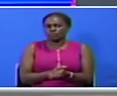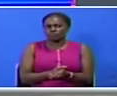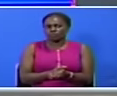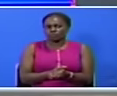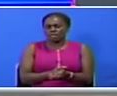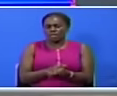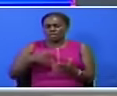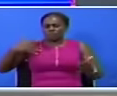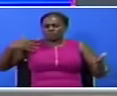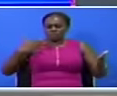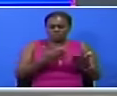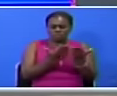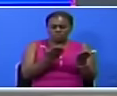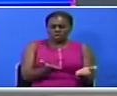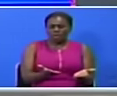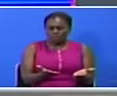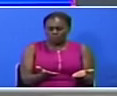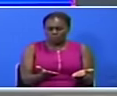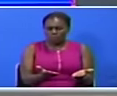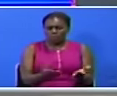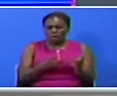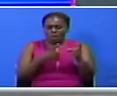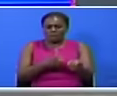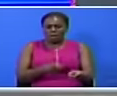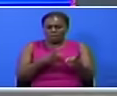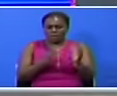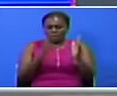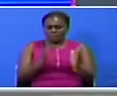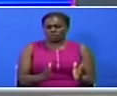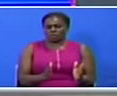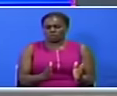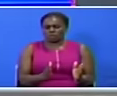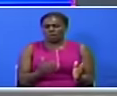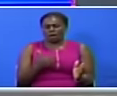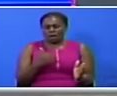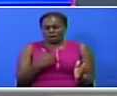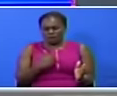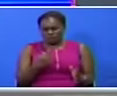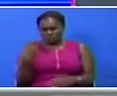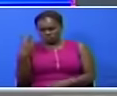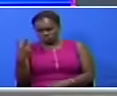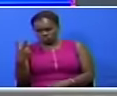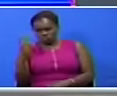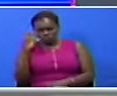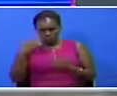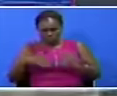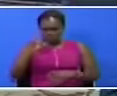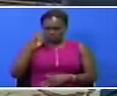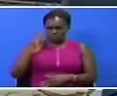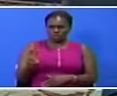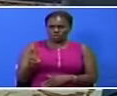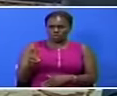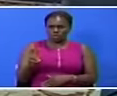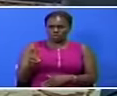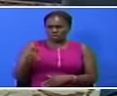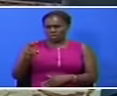So far, according to the prosecutor, Zachary Omwenga, we only have two witnesses. One is a minor by the name John,